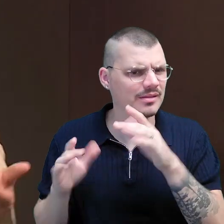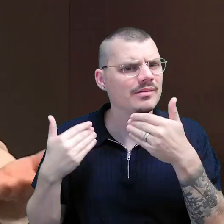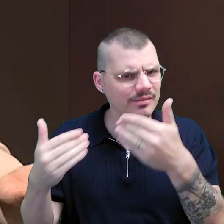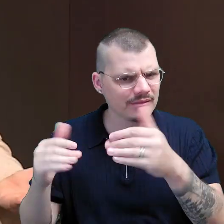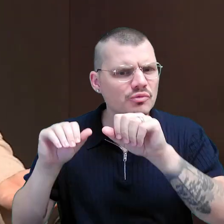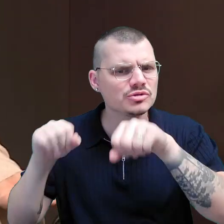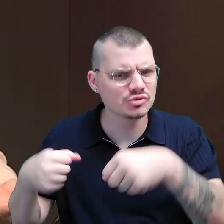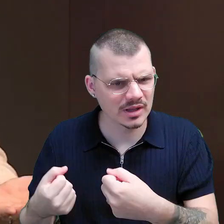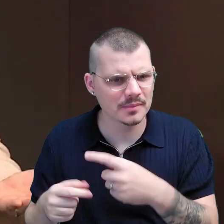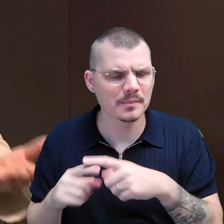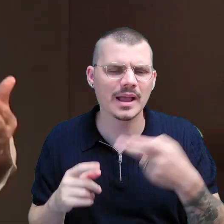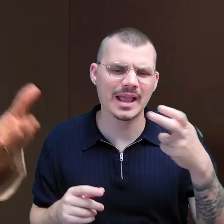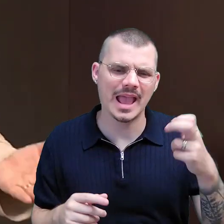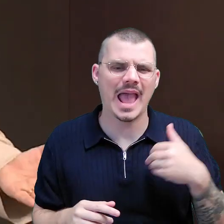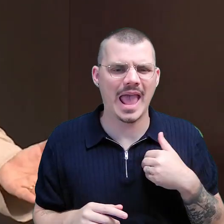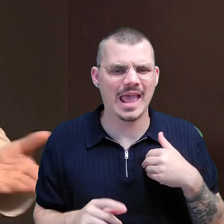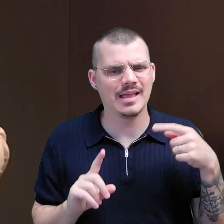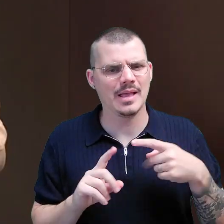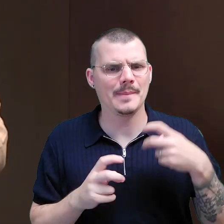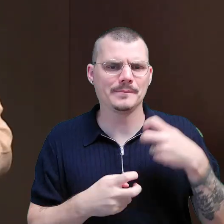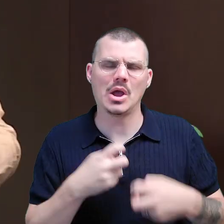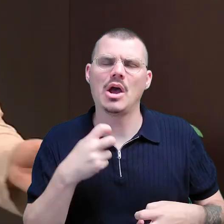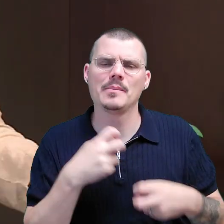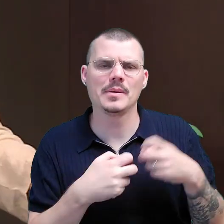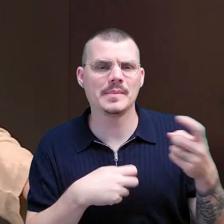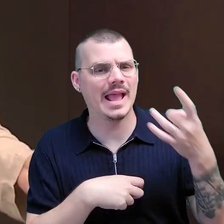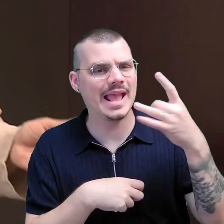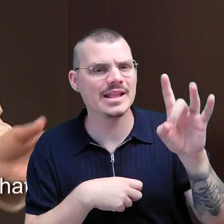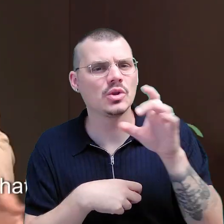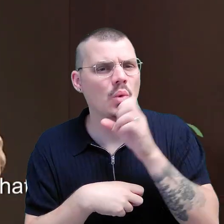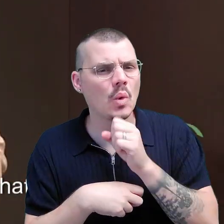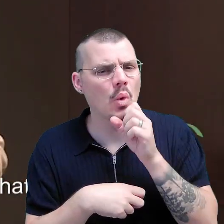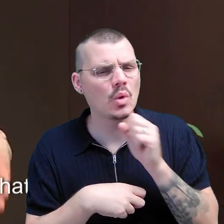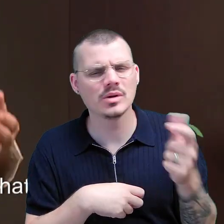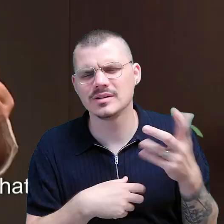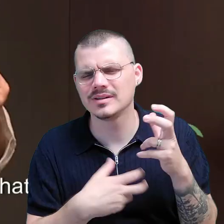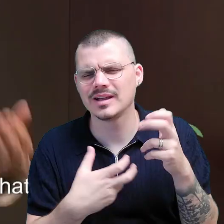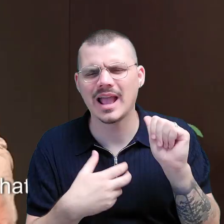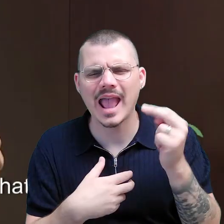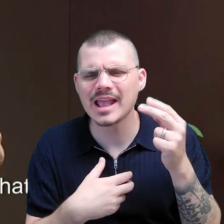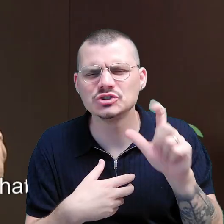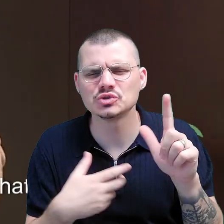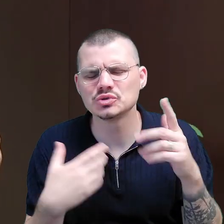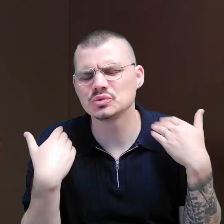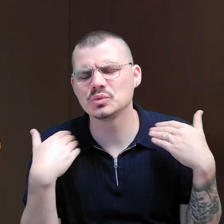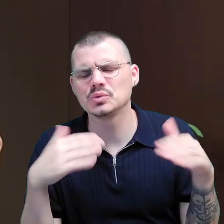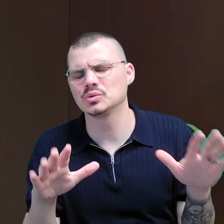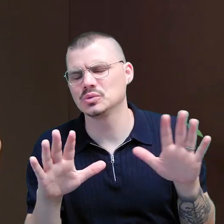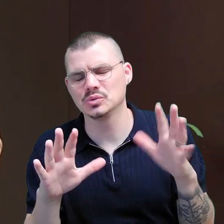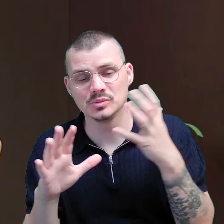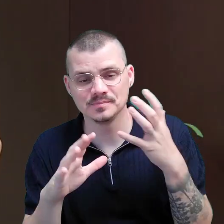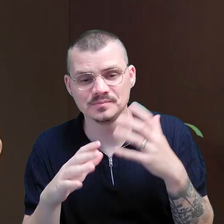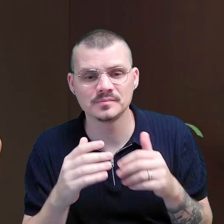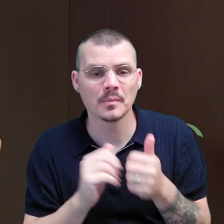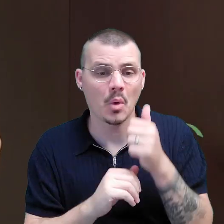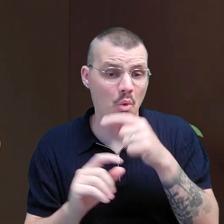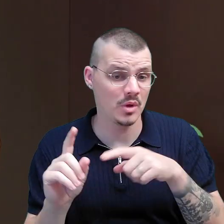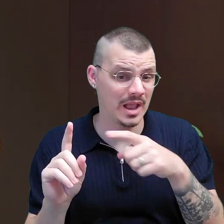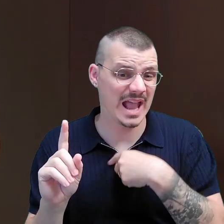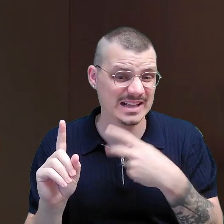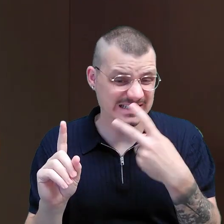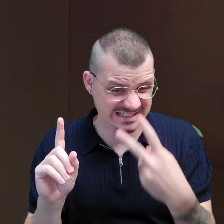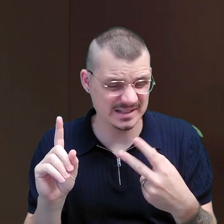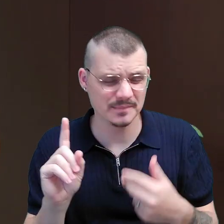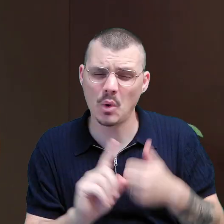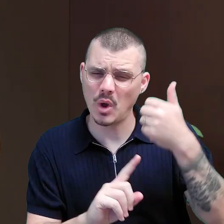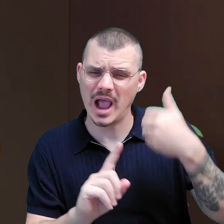he had this problem. He was 18 years old. He was an angel. Most of the people that I see have a history of quite a